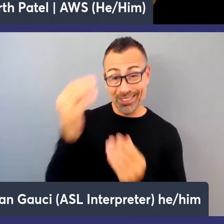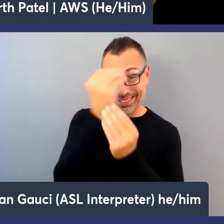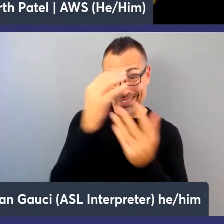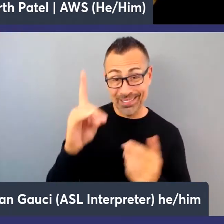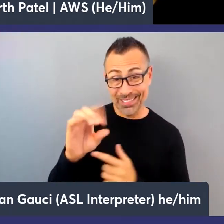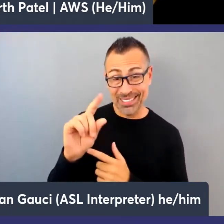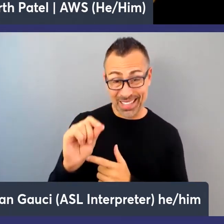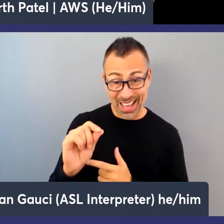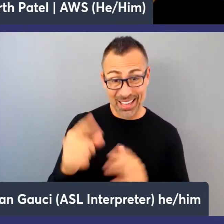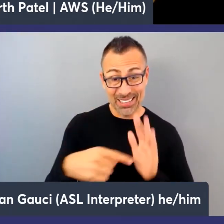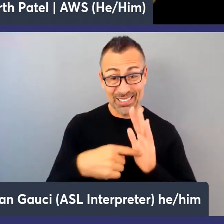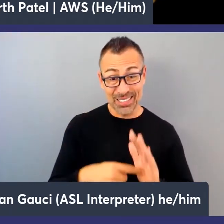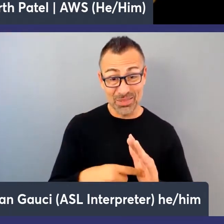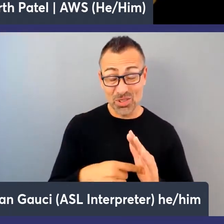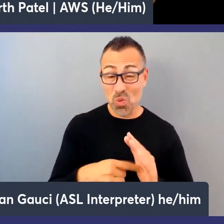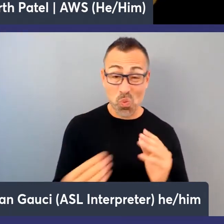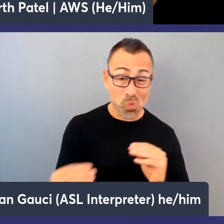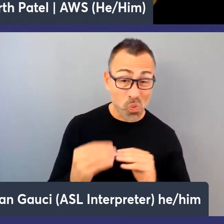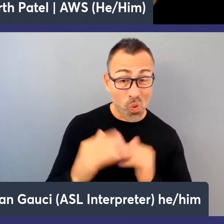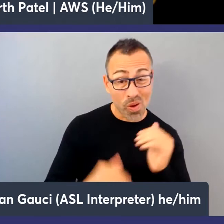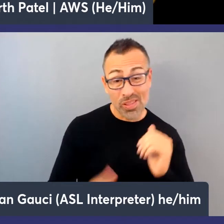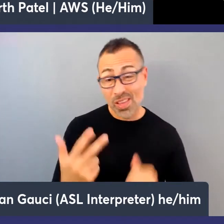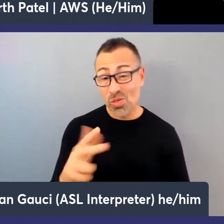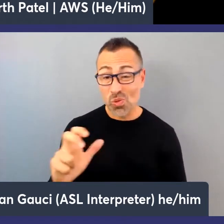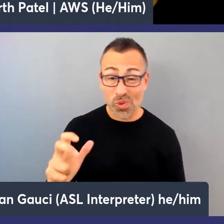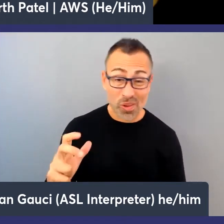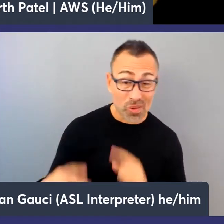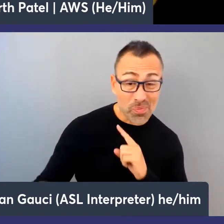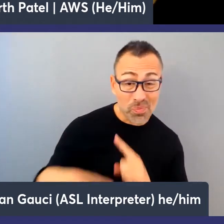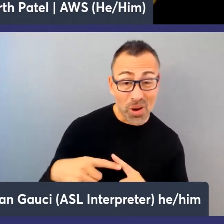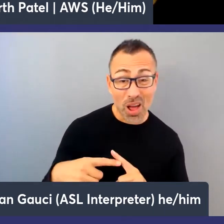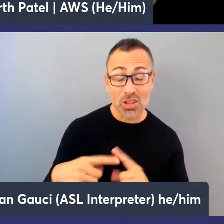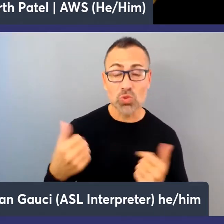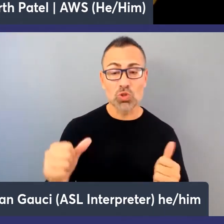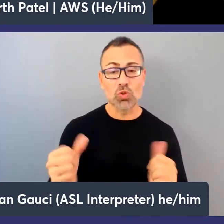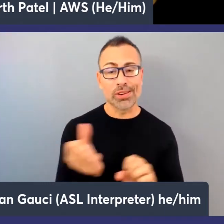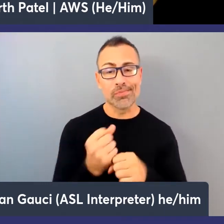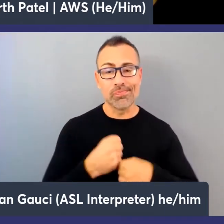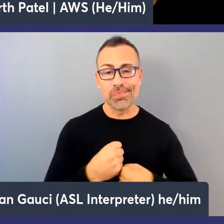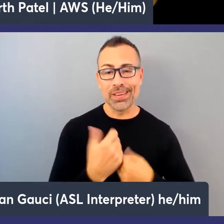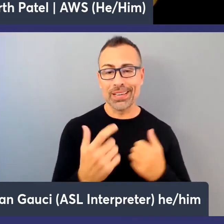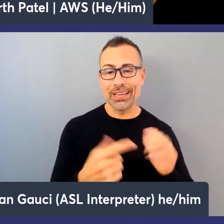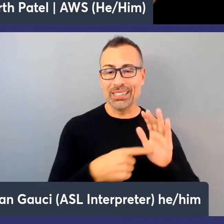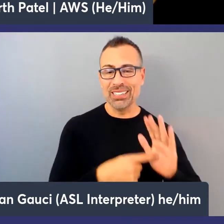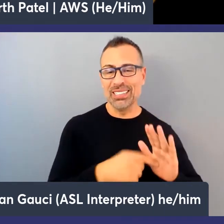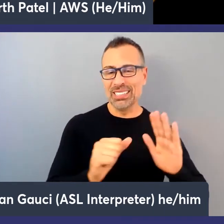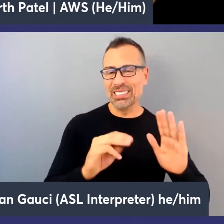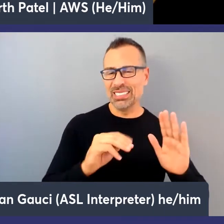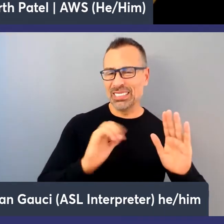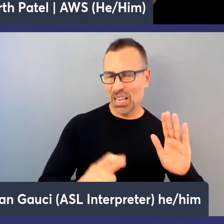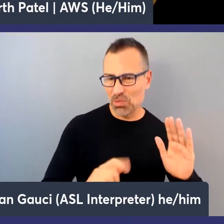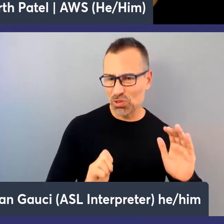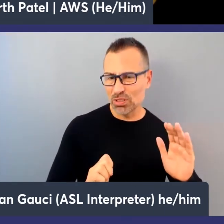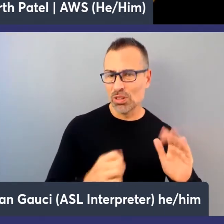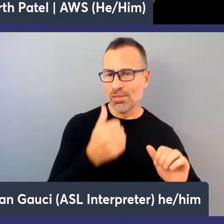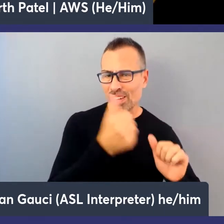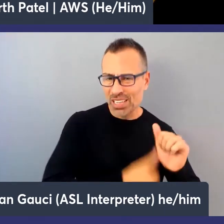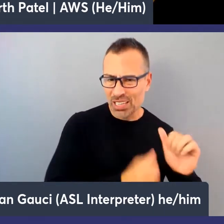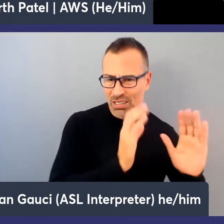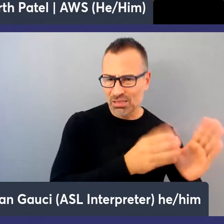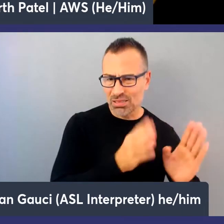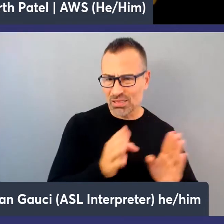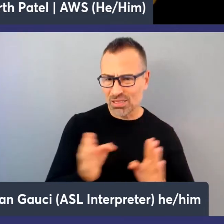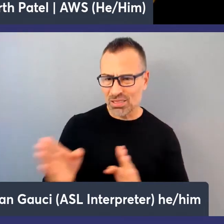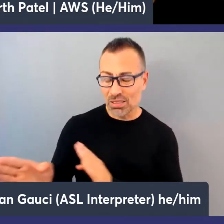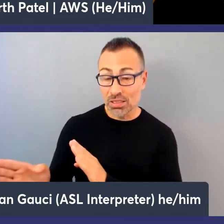more than 300 plus. We are trying to create a sample for each of them so that it will be easy for everyone to get started. And